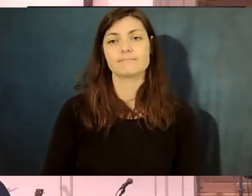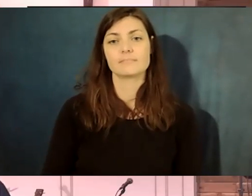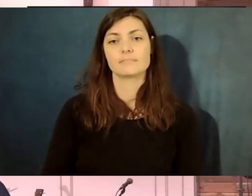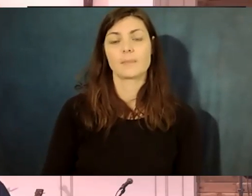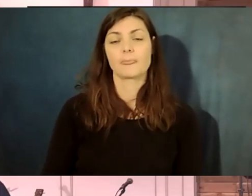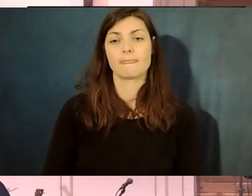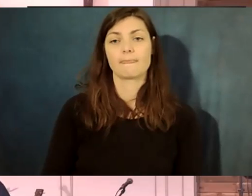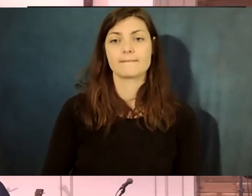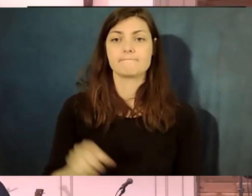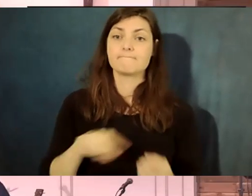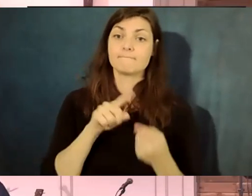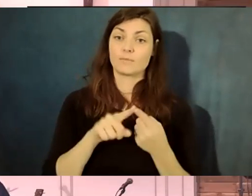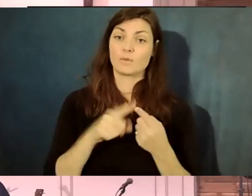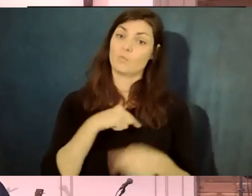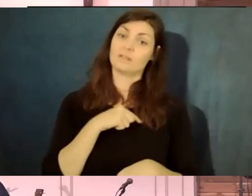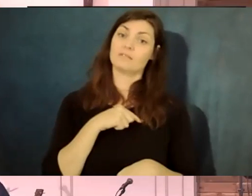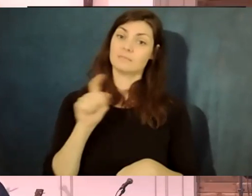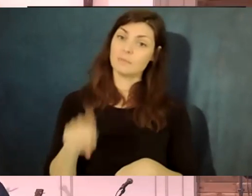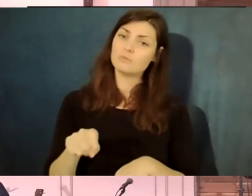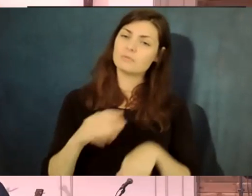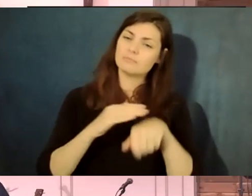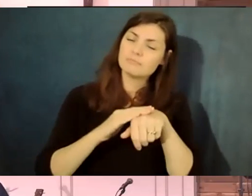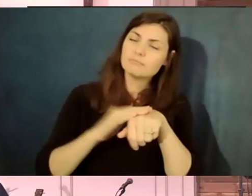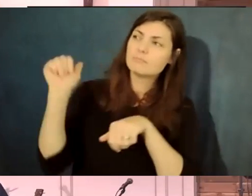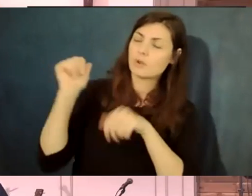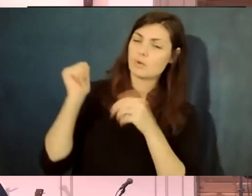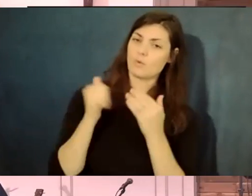When we're called to walk by faith and not by sight.